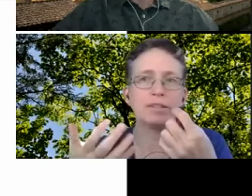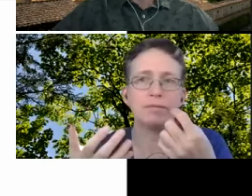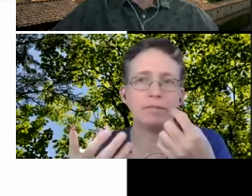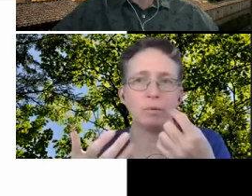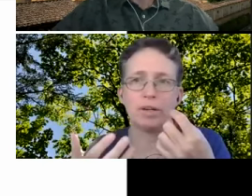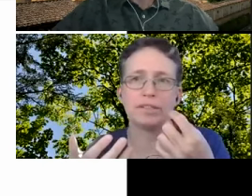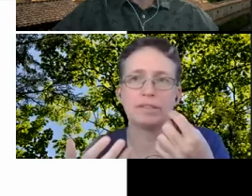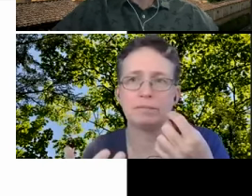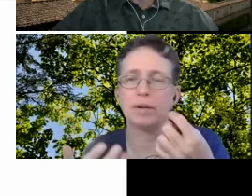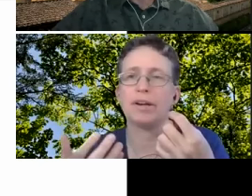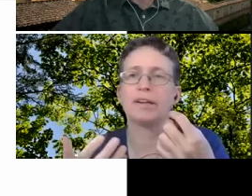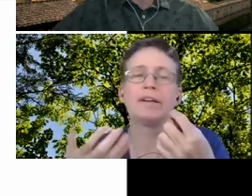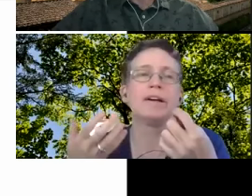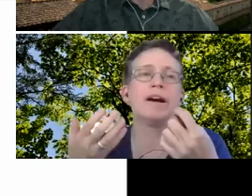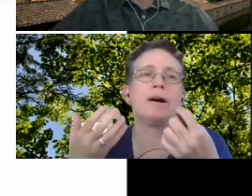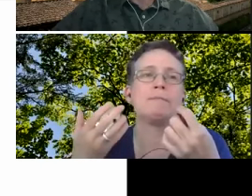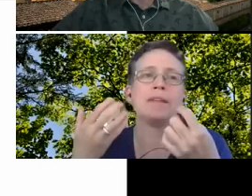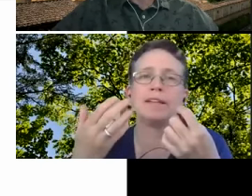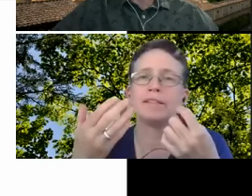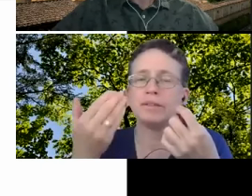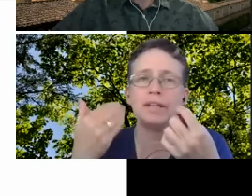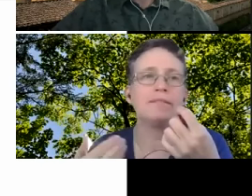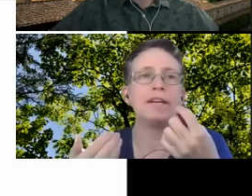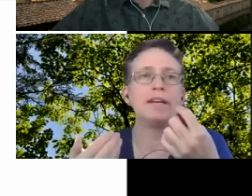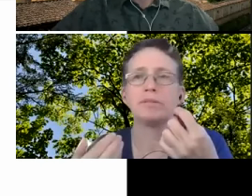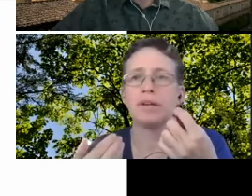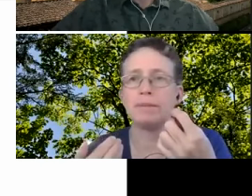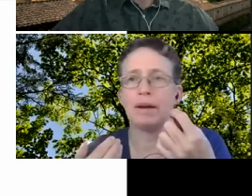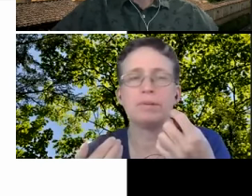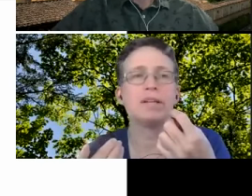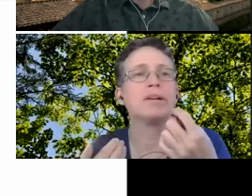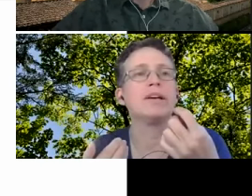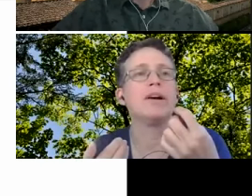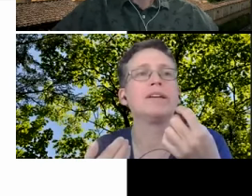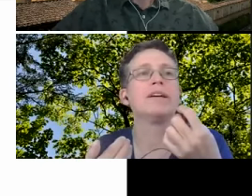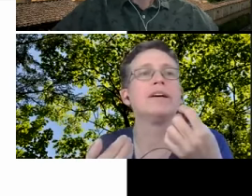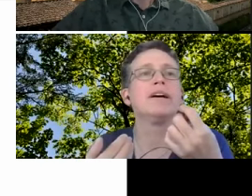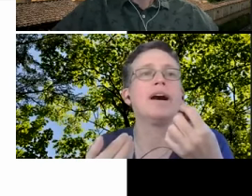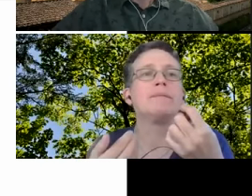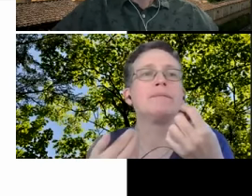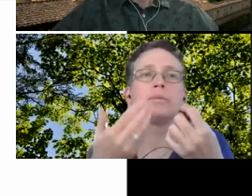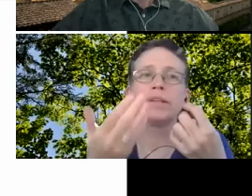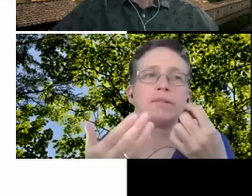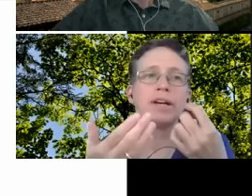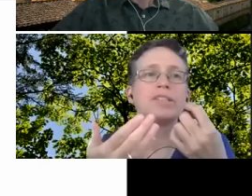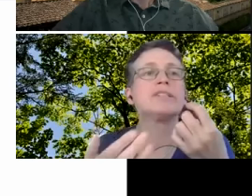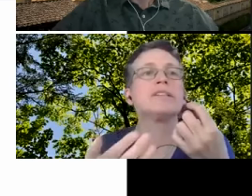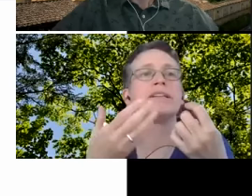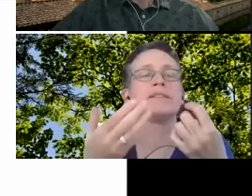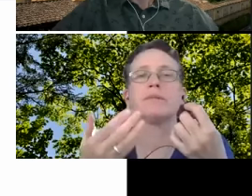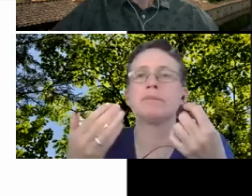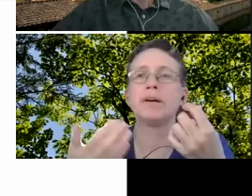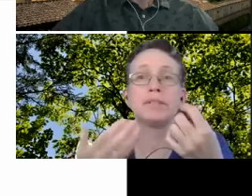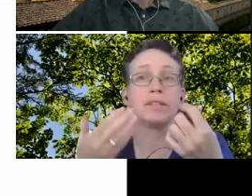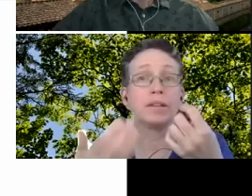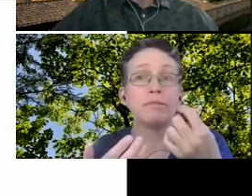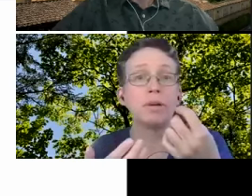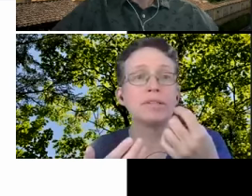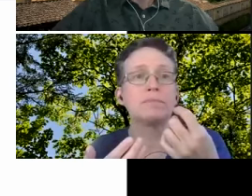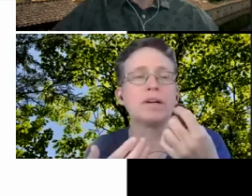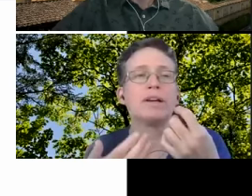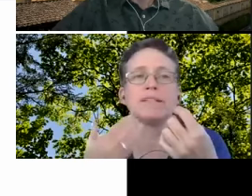much a forest bird, and so they sort of dropped out pretty early on. The wood thrush is one below, is